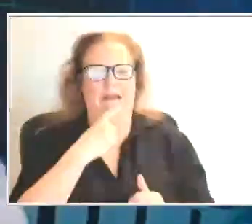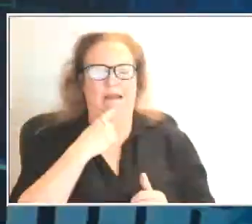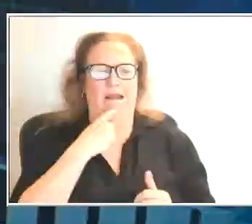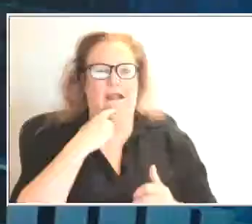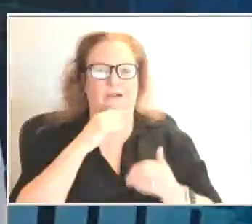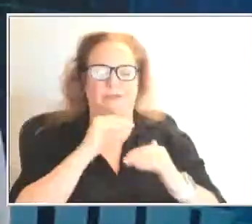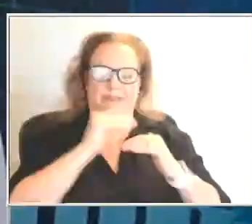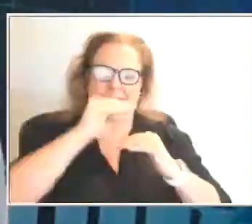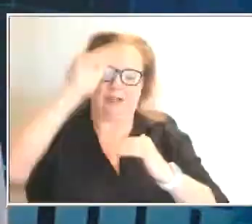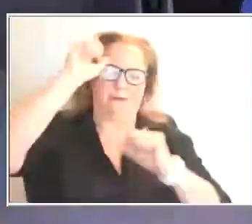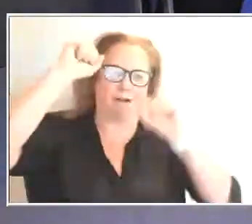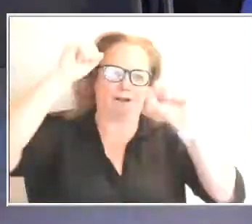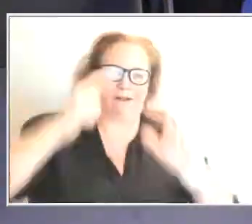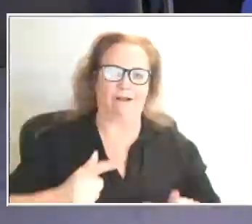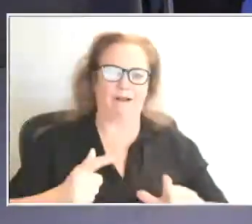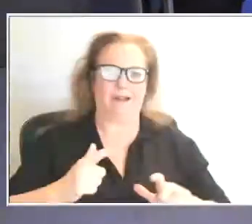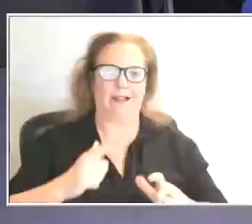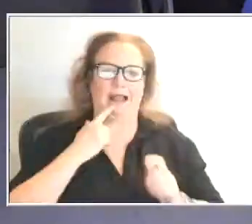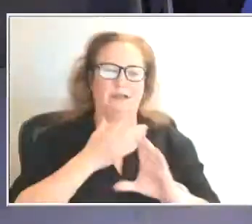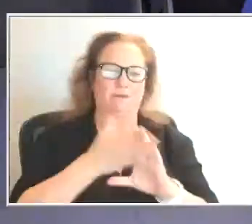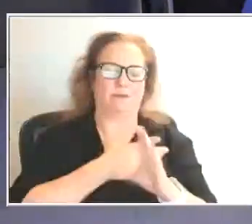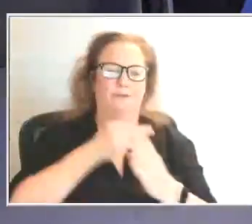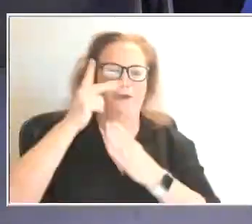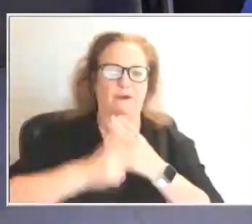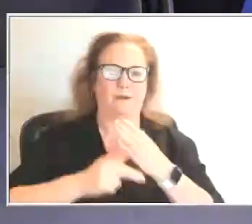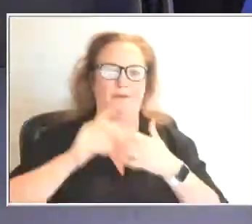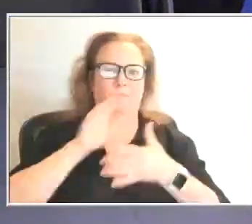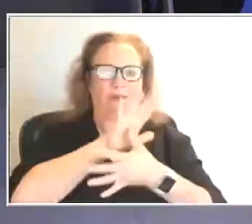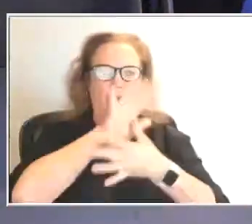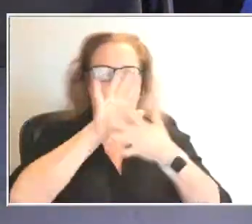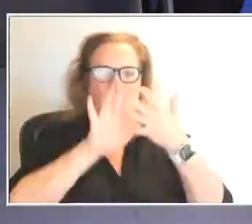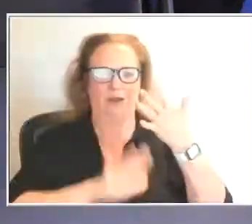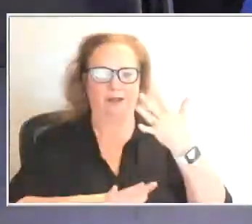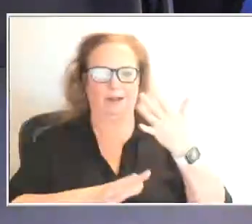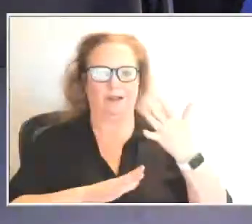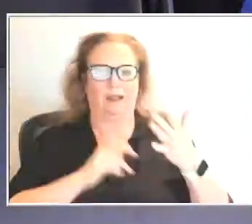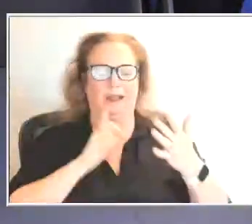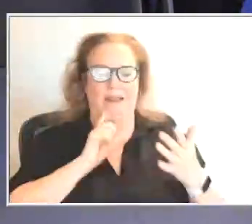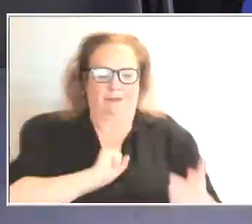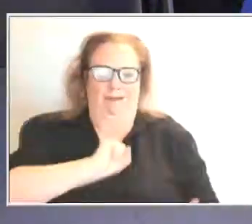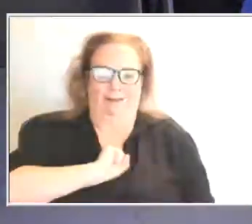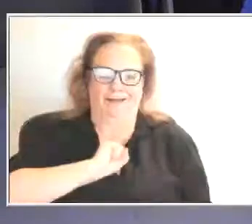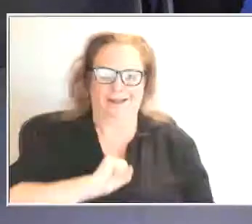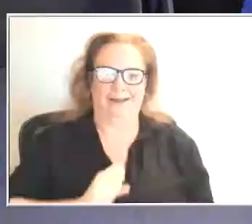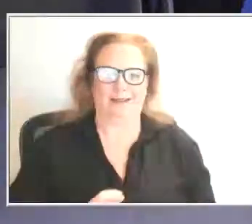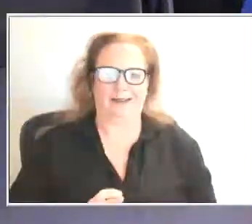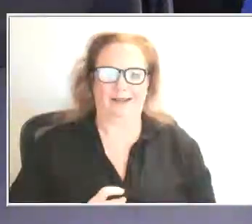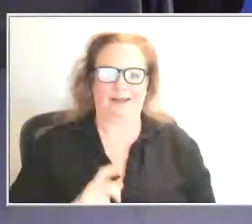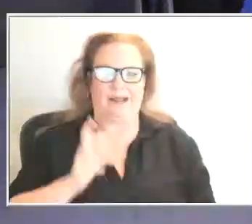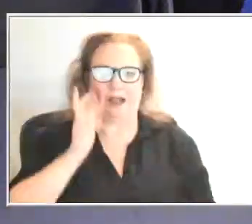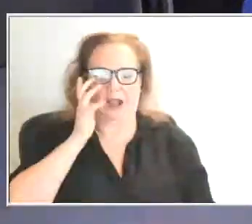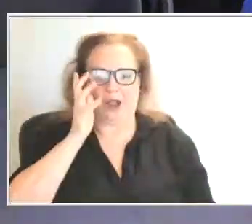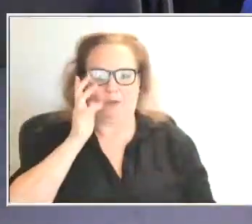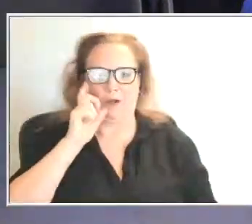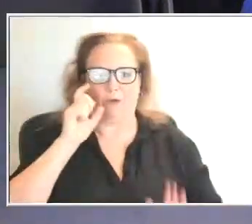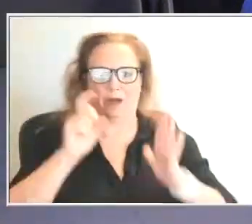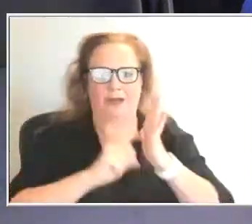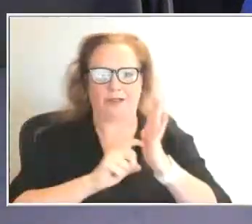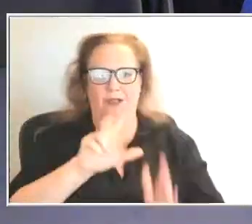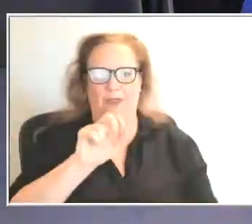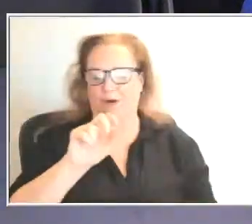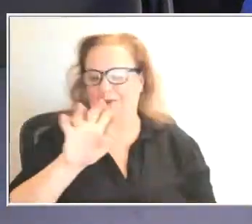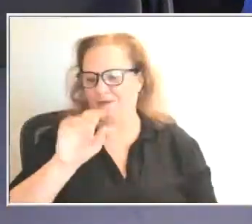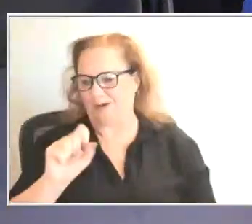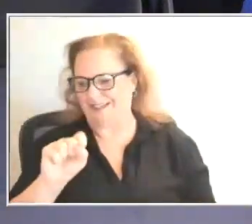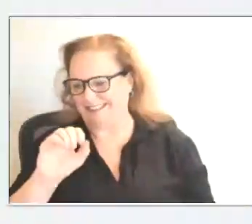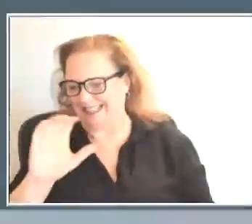Okay, as a whole. good. I told him before the program started that if people start going too long, I'm going to go, and he said, I won't recognize 247. Thank you for that. You're I